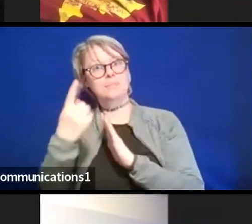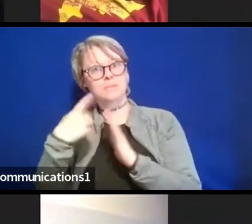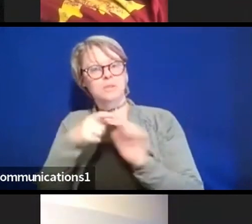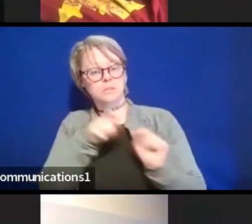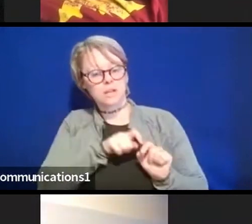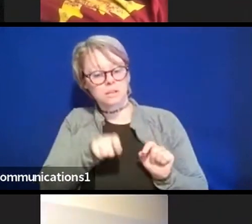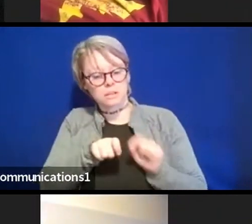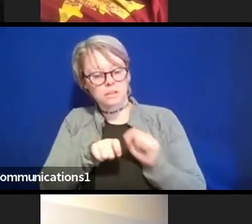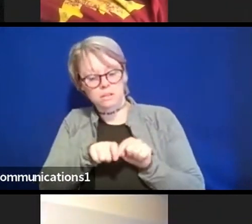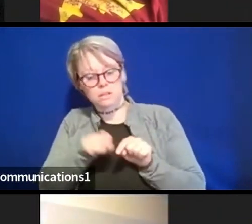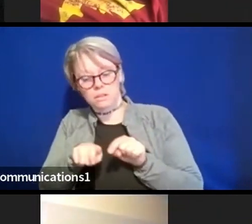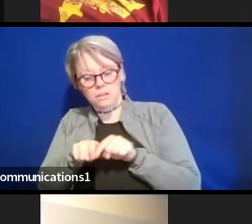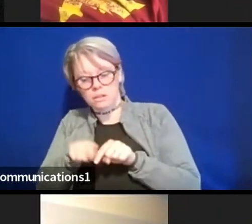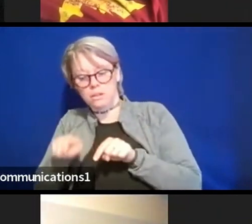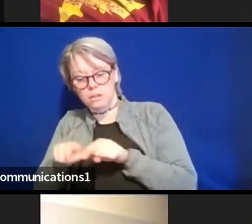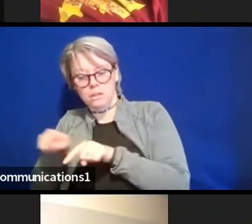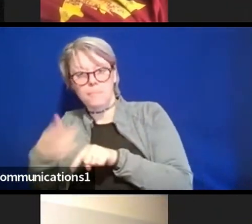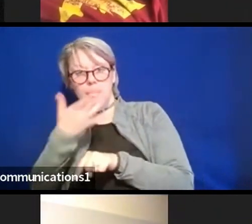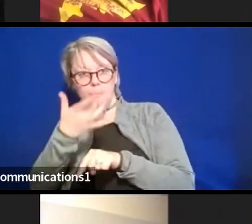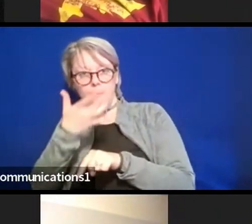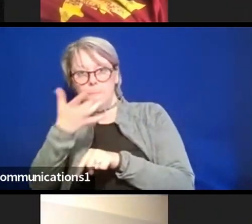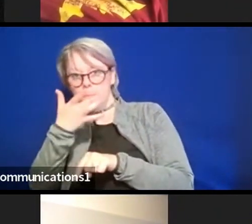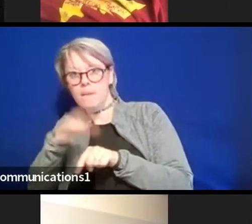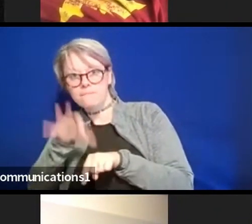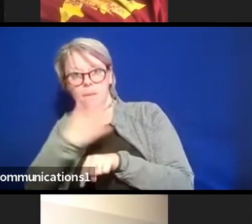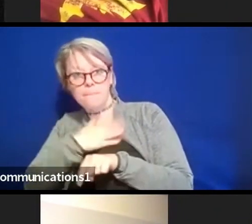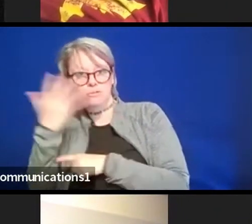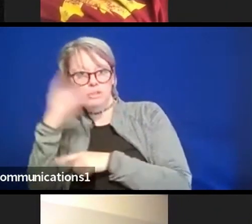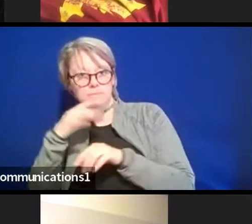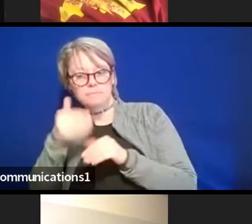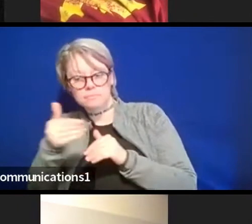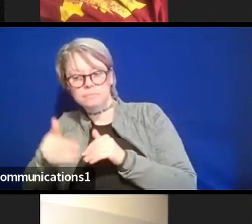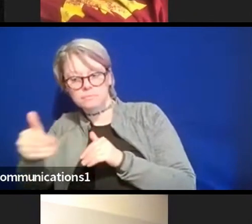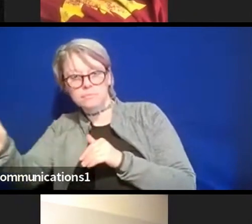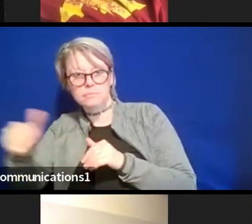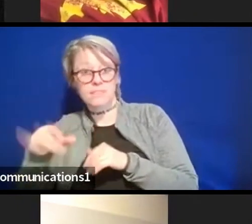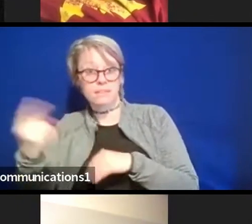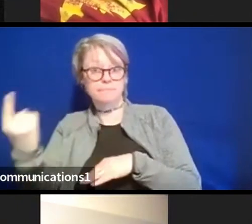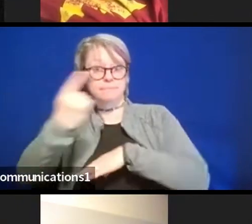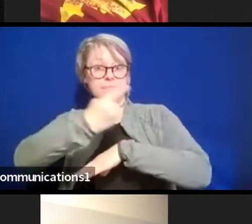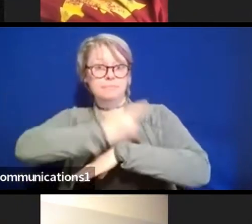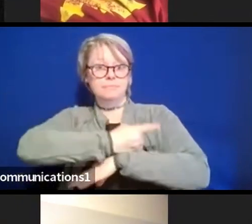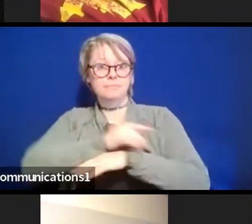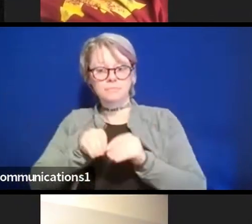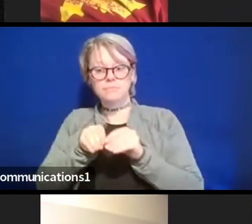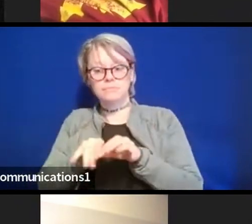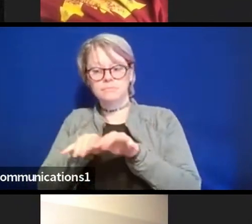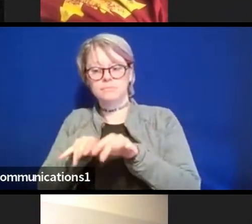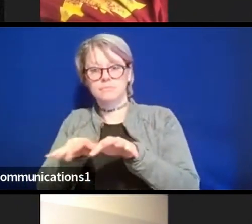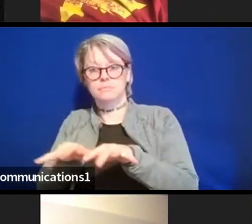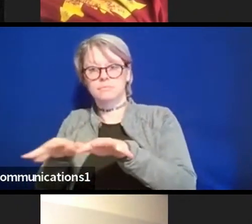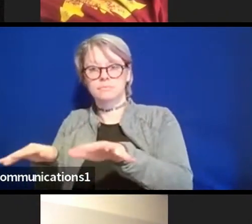scratching and sniffing every few centimeters to make sure I hadn't lost the thread. As the day went on, more filaments sprang out from the root